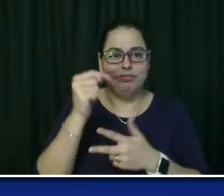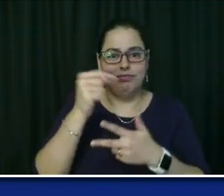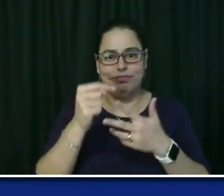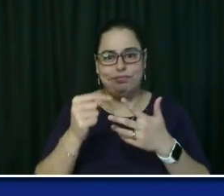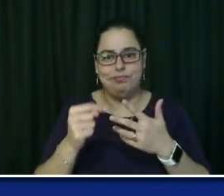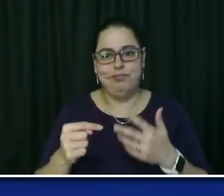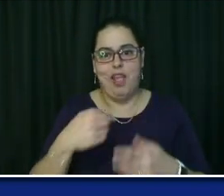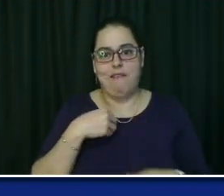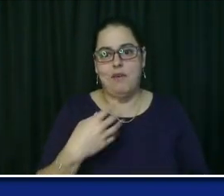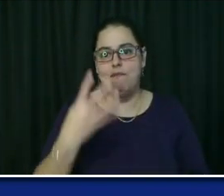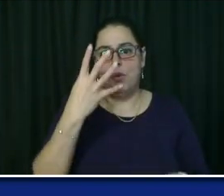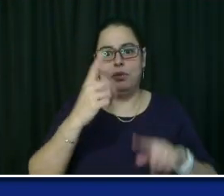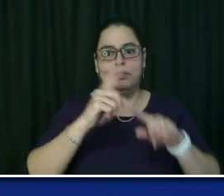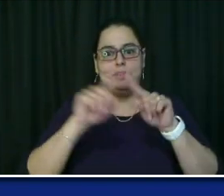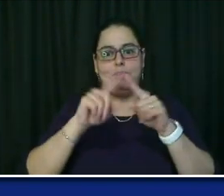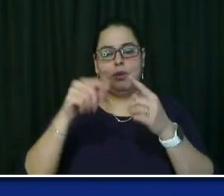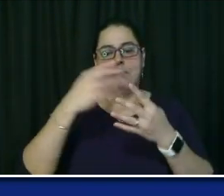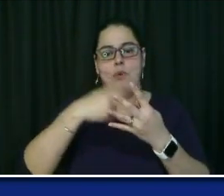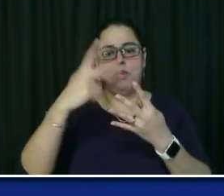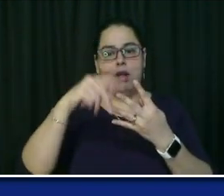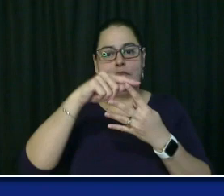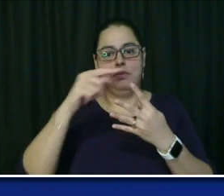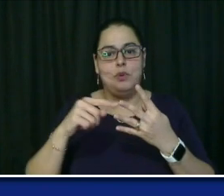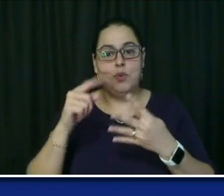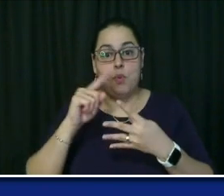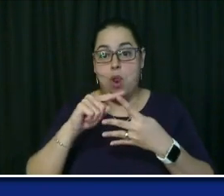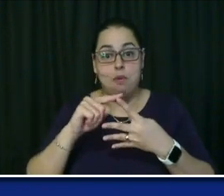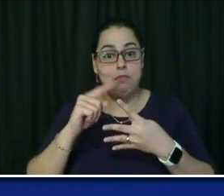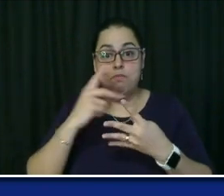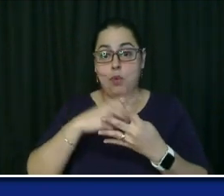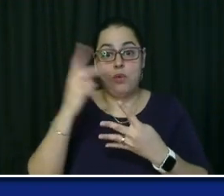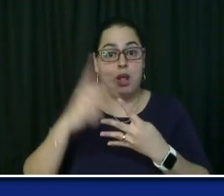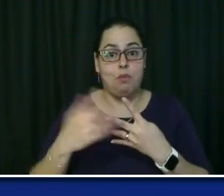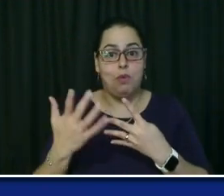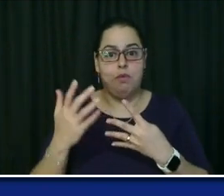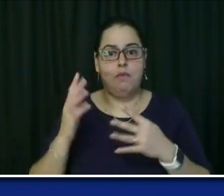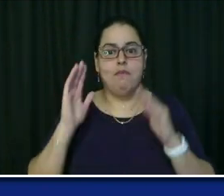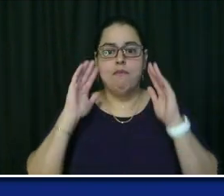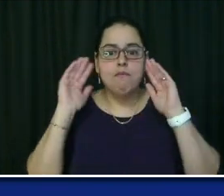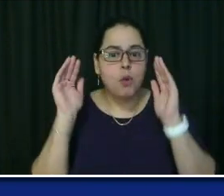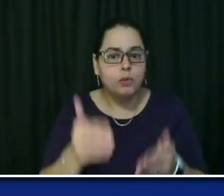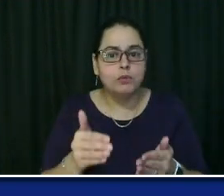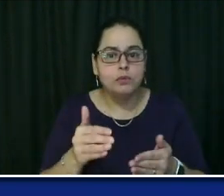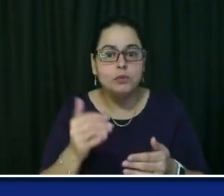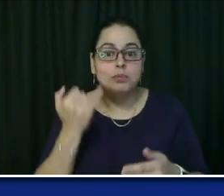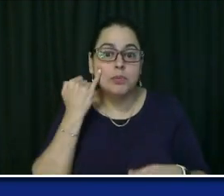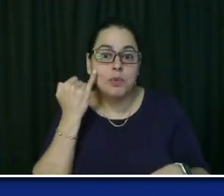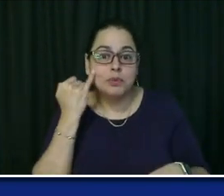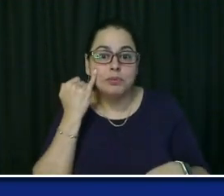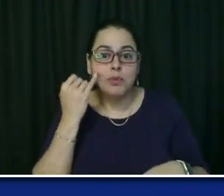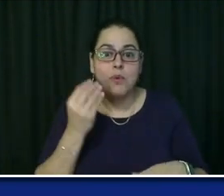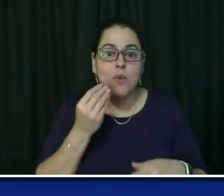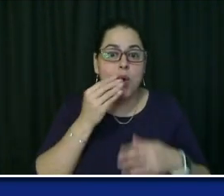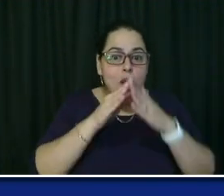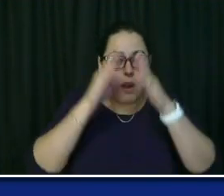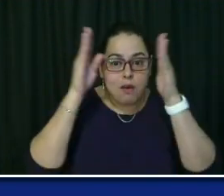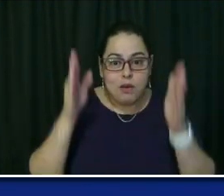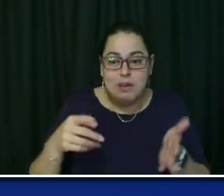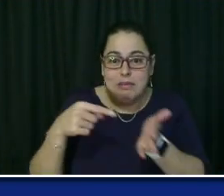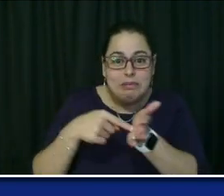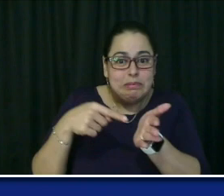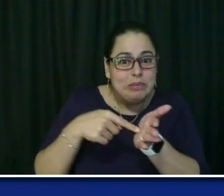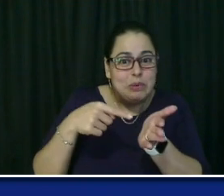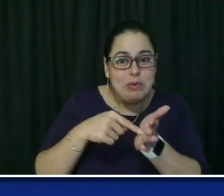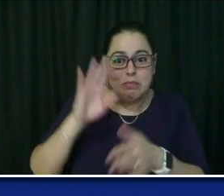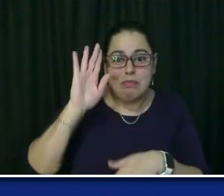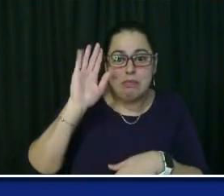owe, but because they've lost their job or lost the business that generated money for them, that they will then be able to get some assistance in